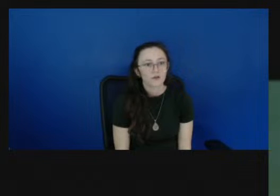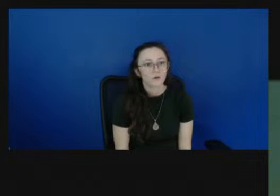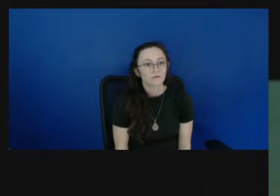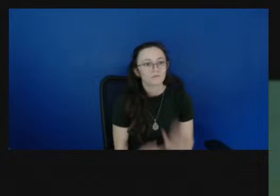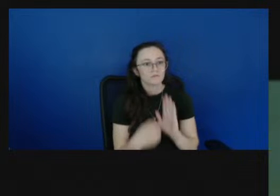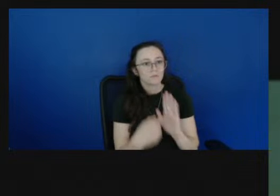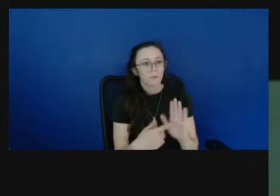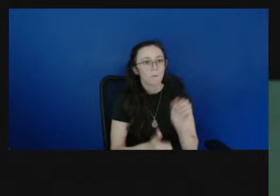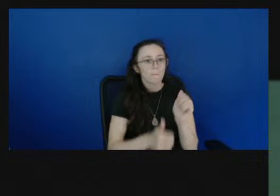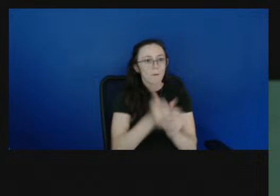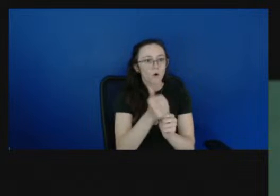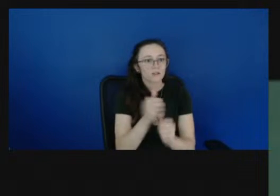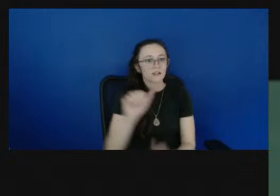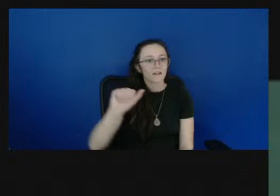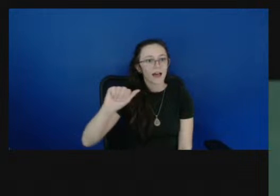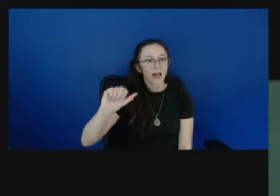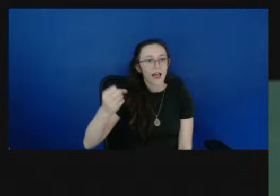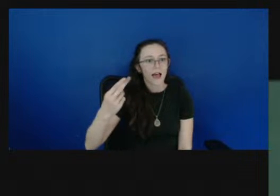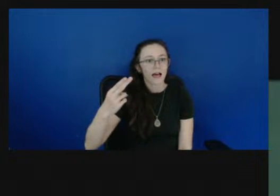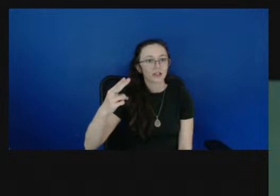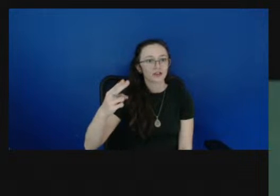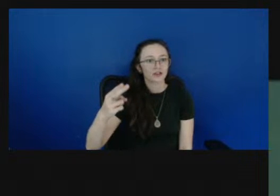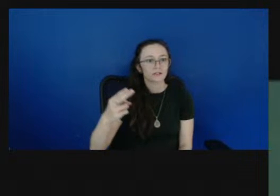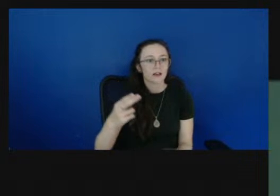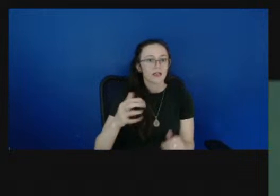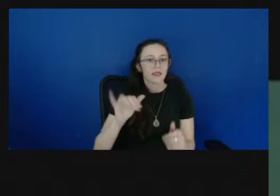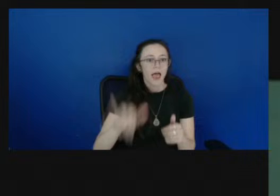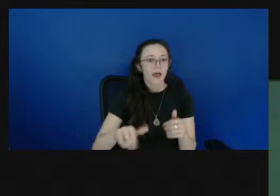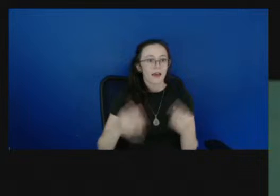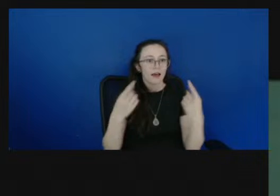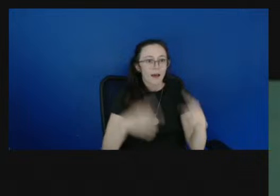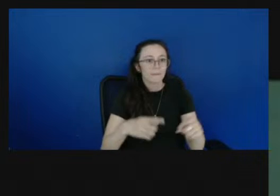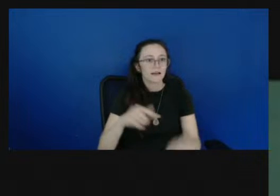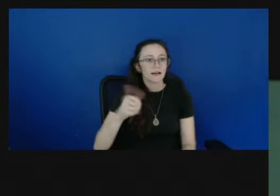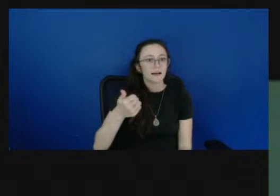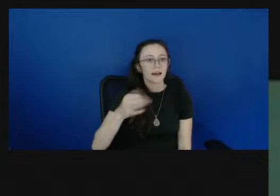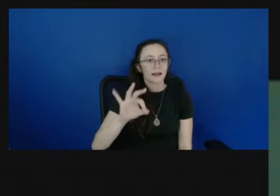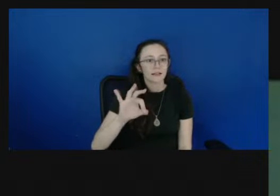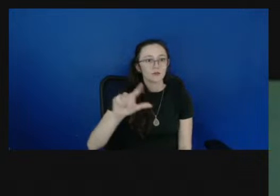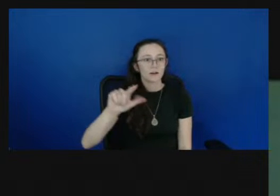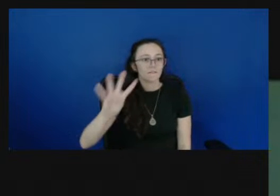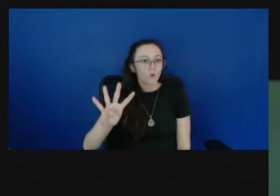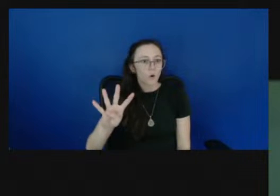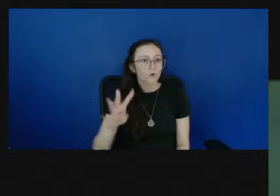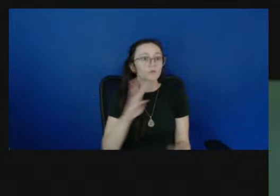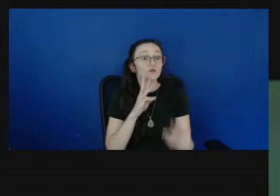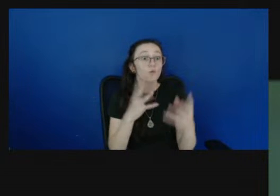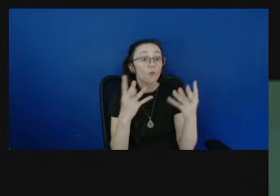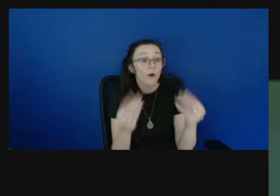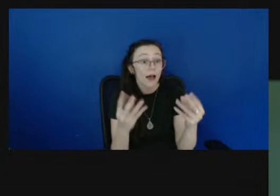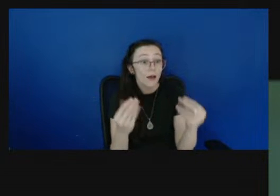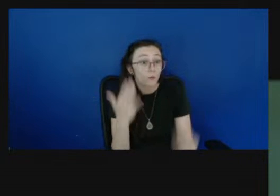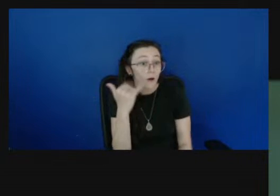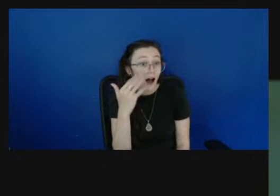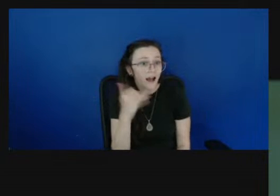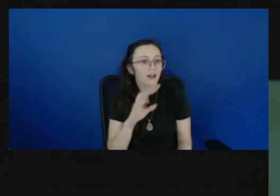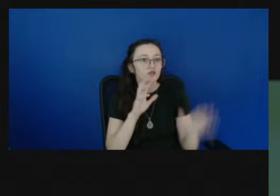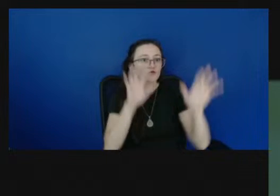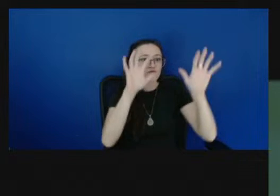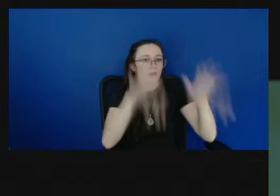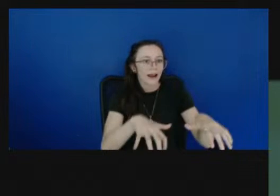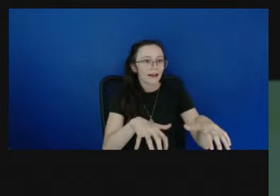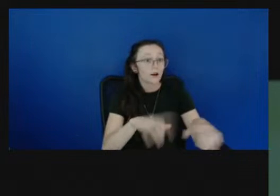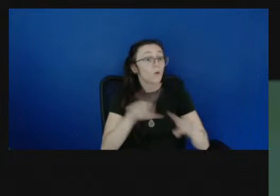1924 was made wet by rain, that it was not wet when it was erupted. Remember the sharp